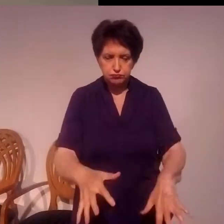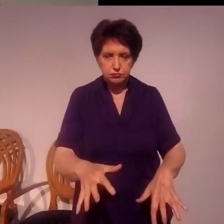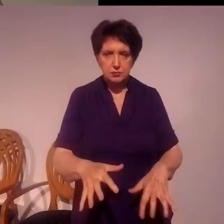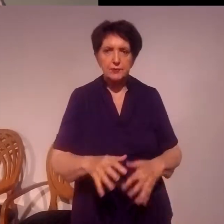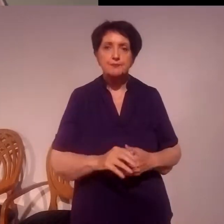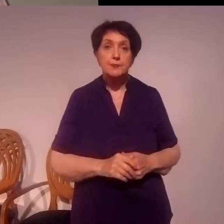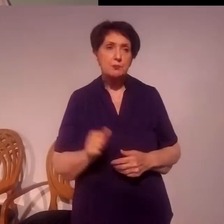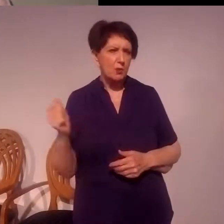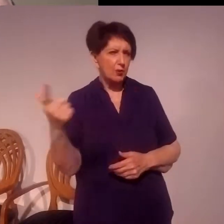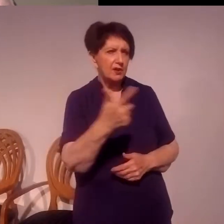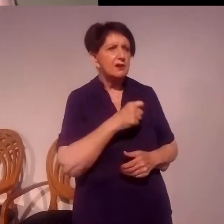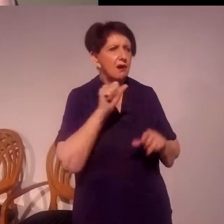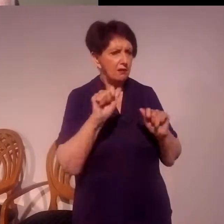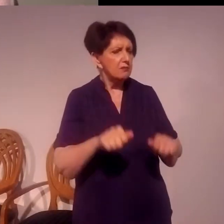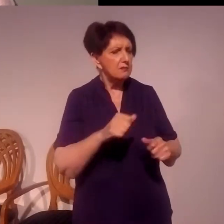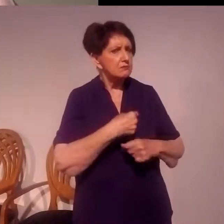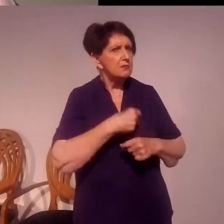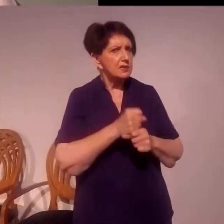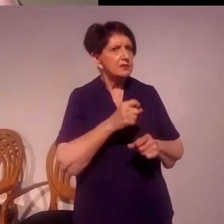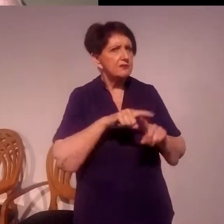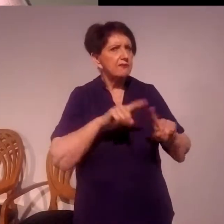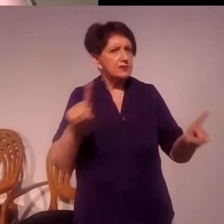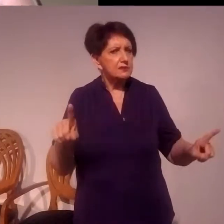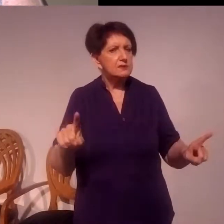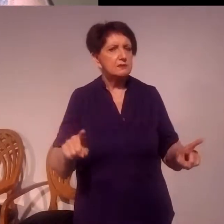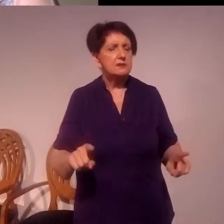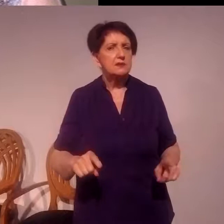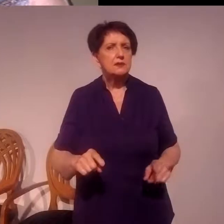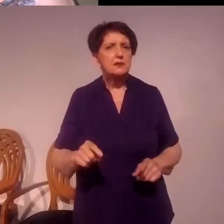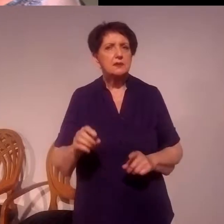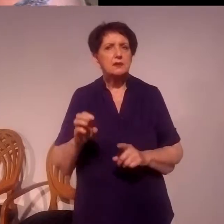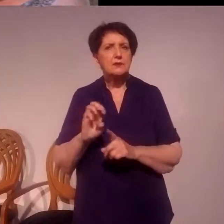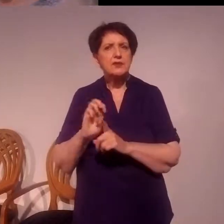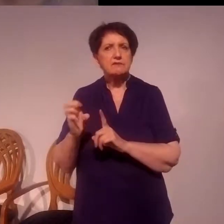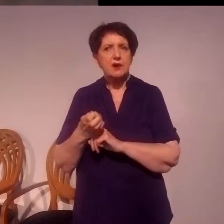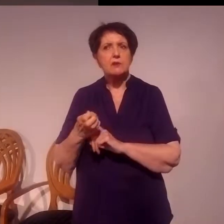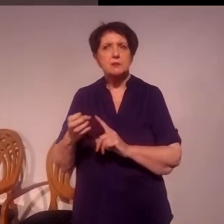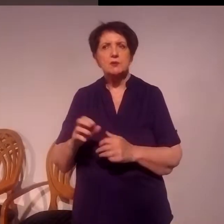called climate change, if this is your passion.